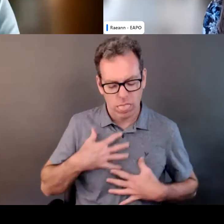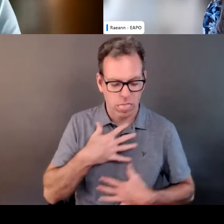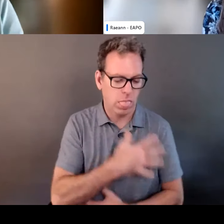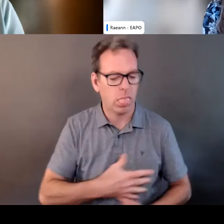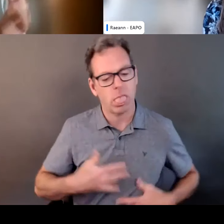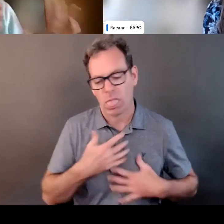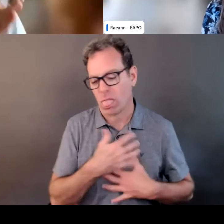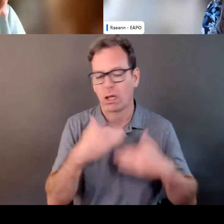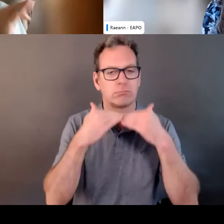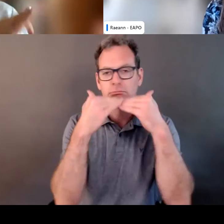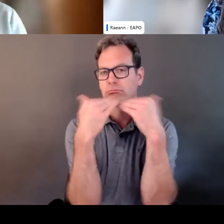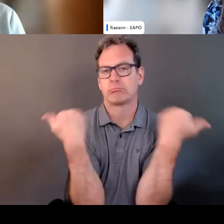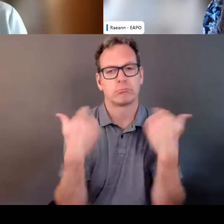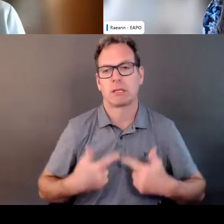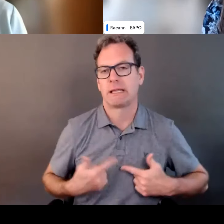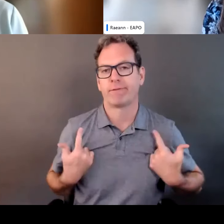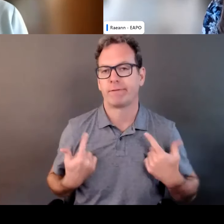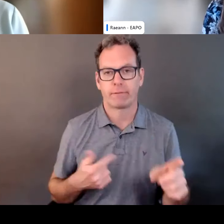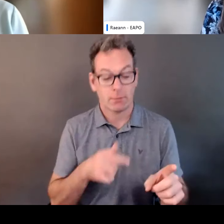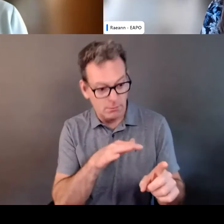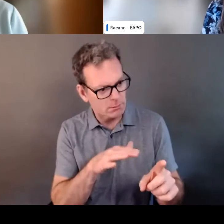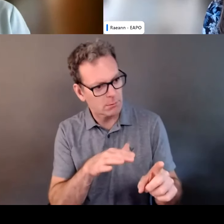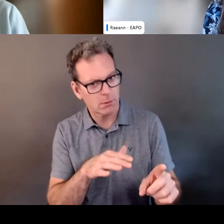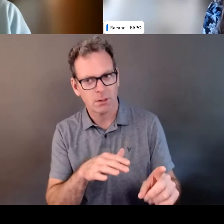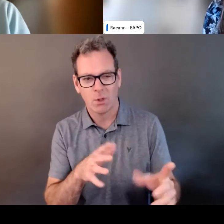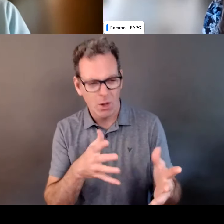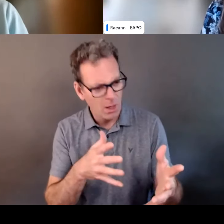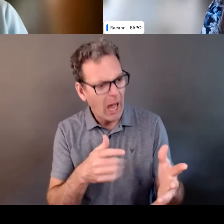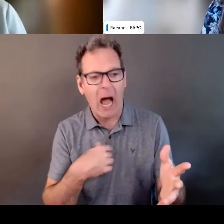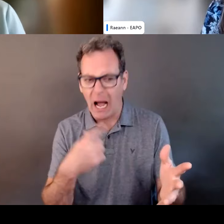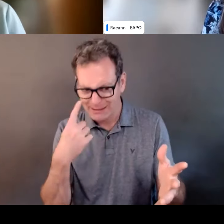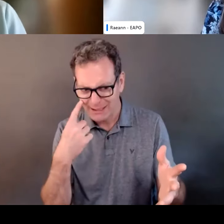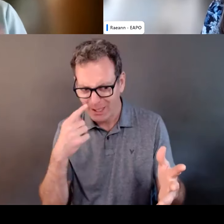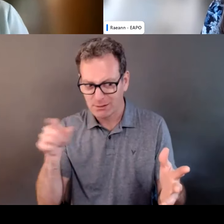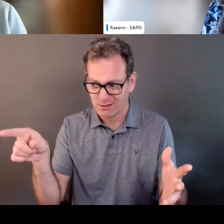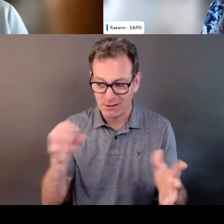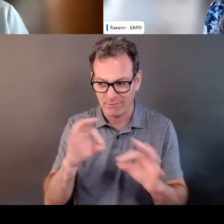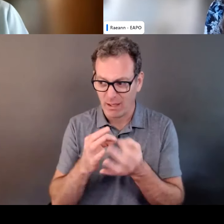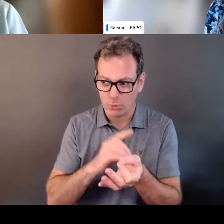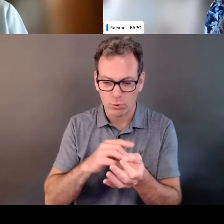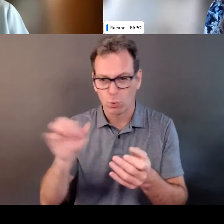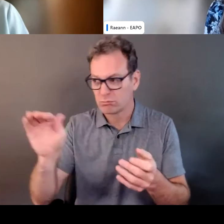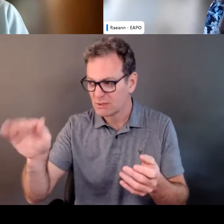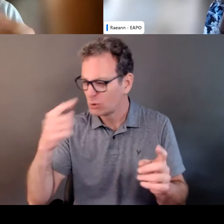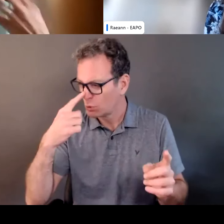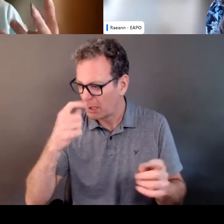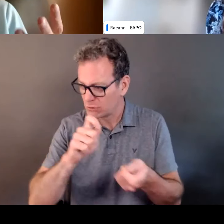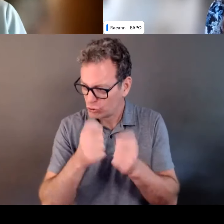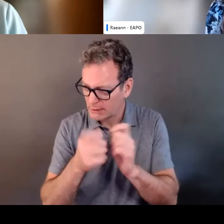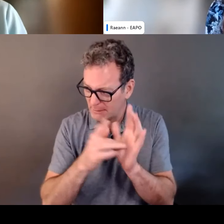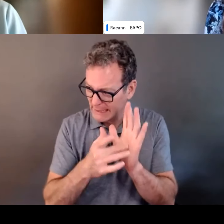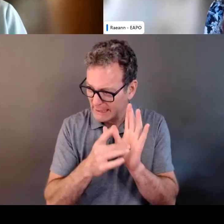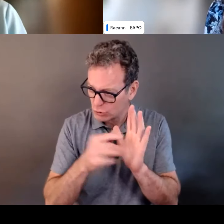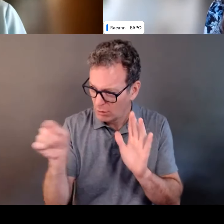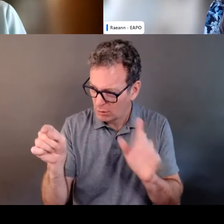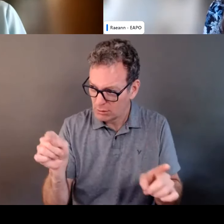let's give it a chance. I think you could be feeling a lot better than you're feeling if we just adjust these medications. You won't feel nauseated all the time or tired all